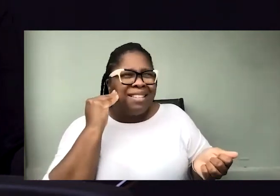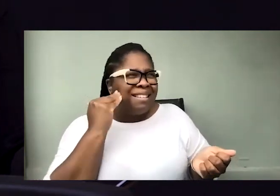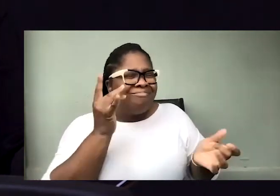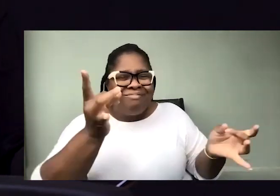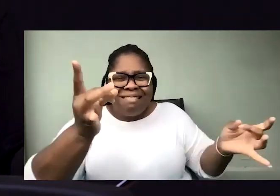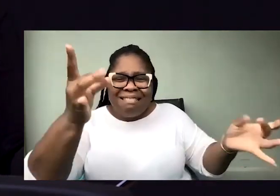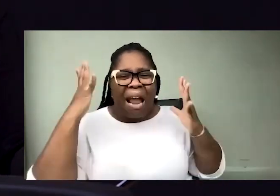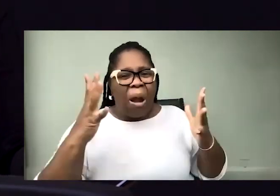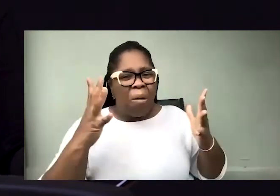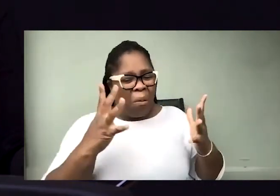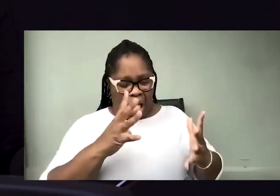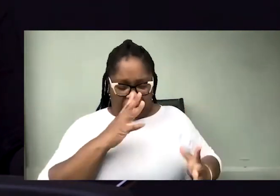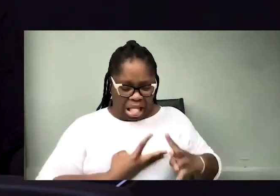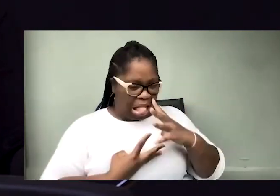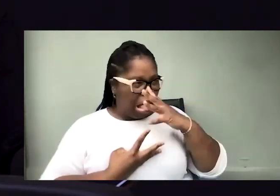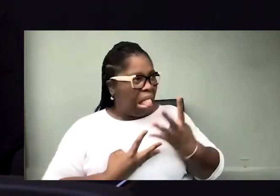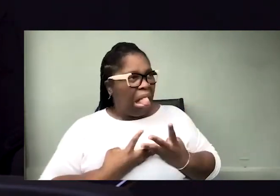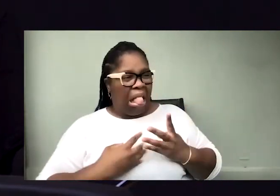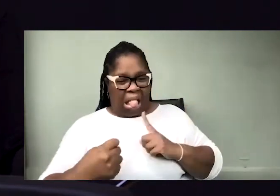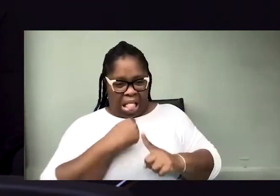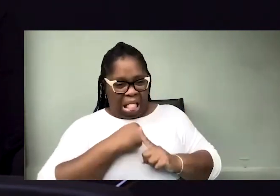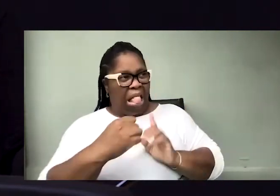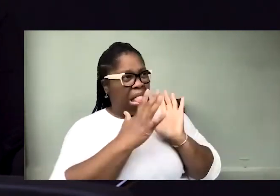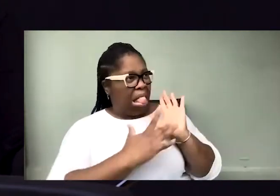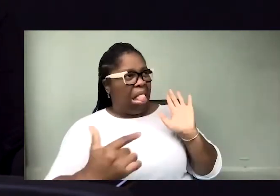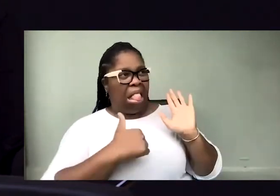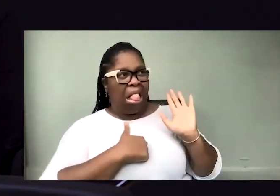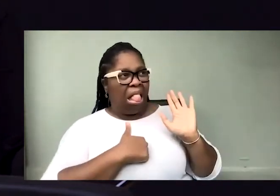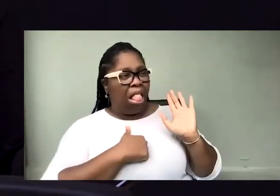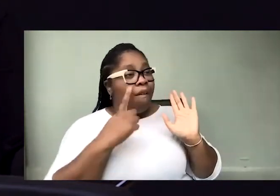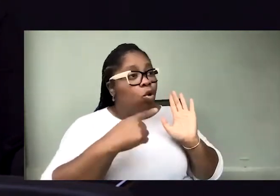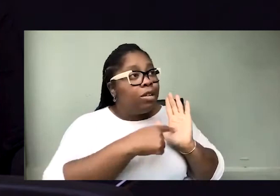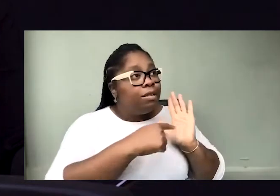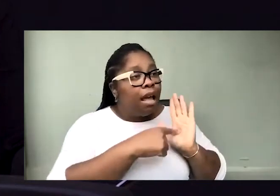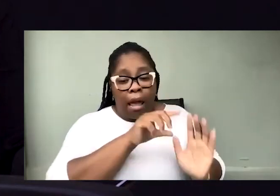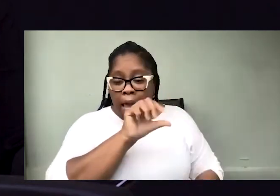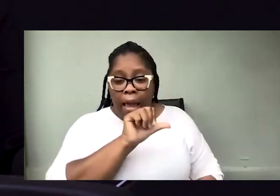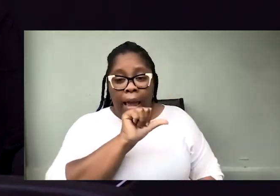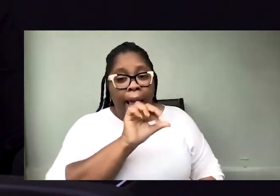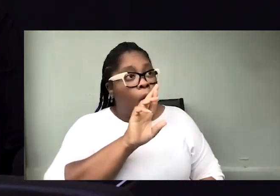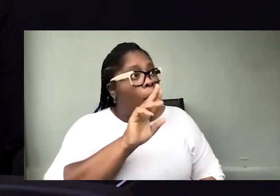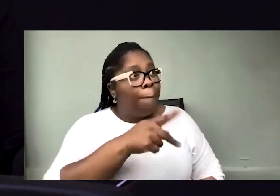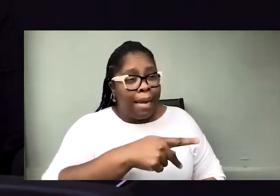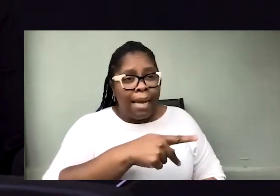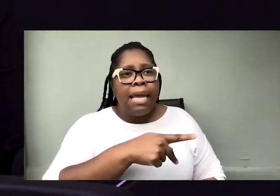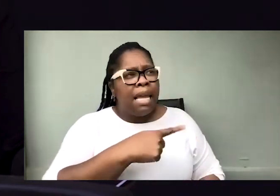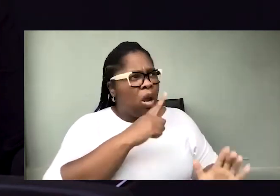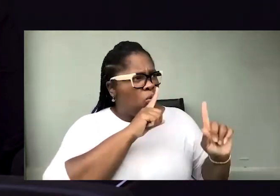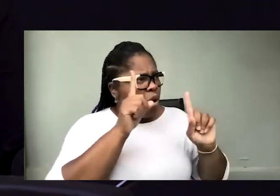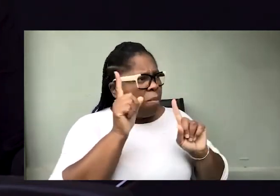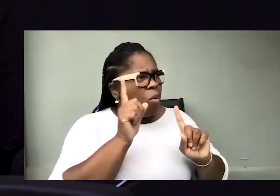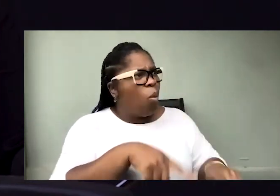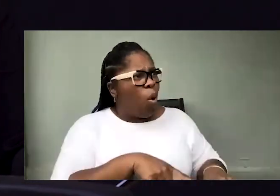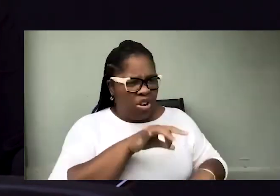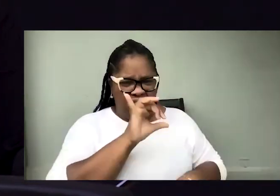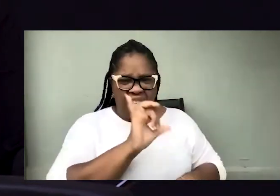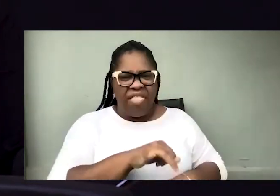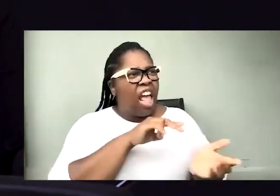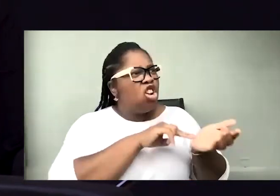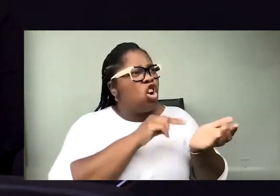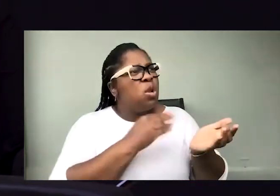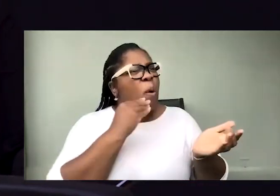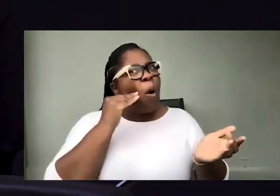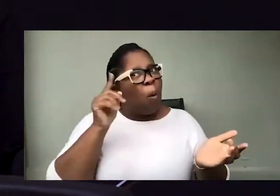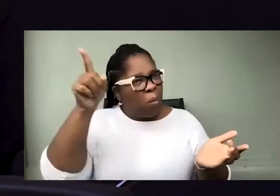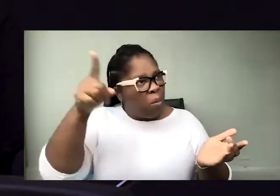terribly. Terribly. Just an example, AARP, they reported that there's 400 nursing homes in